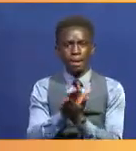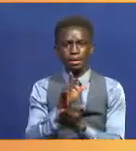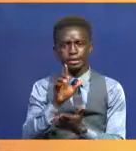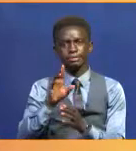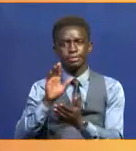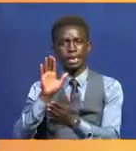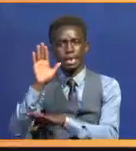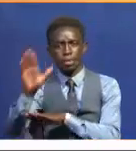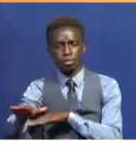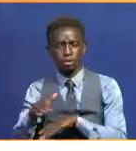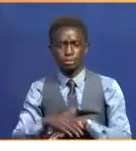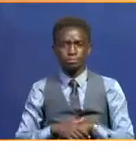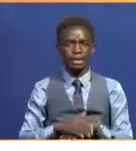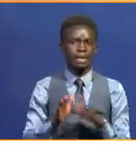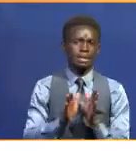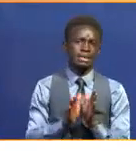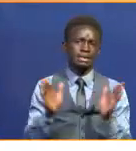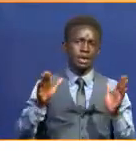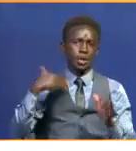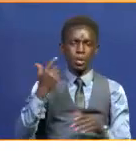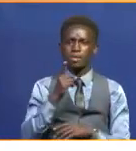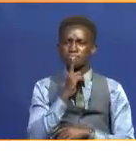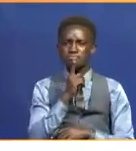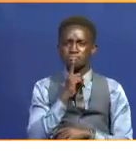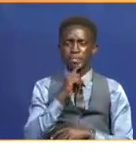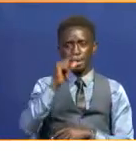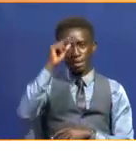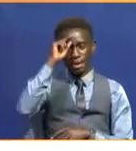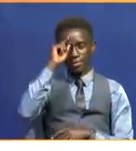viewed that the government is risk free.